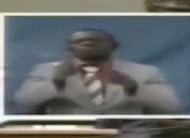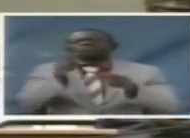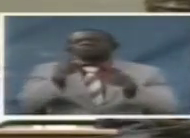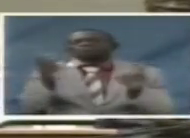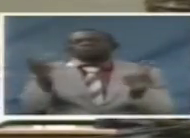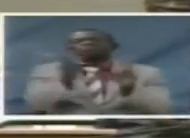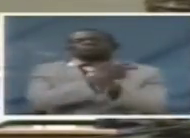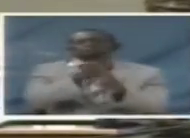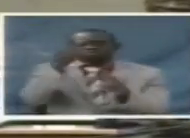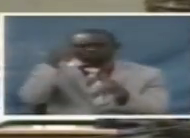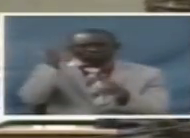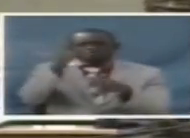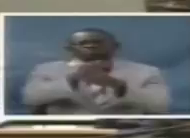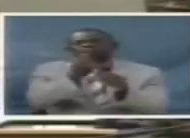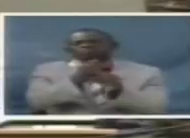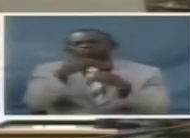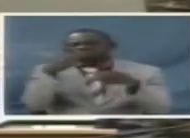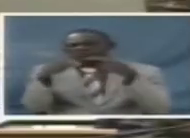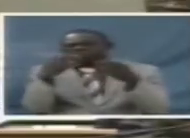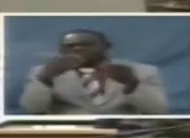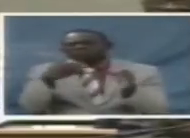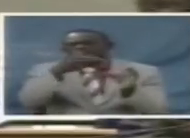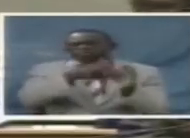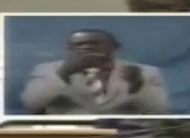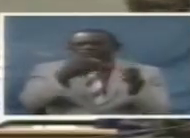Mr. Speaker, Mr. Speaker,